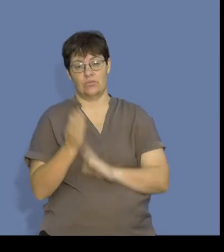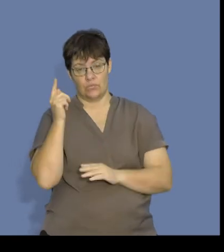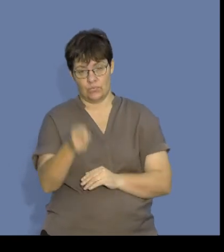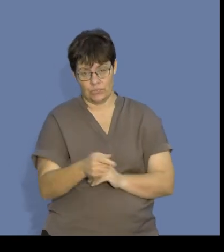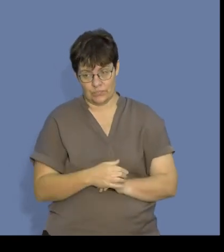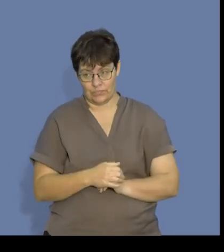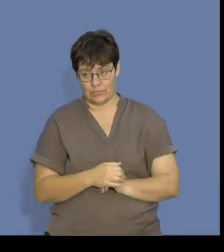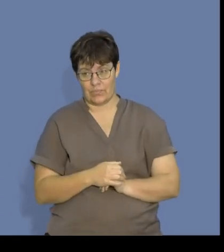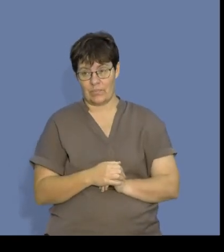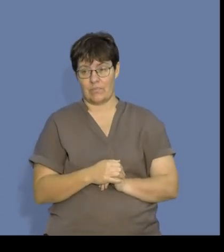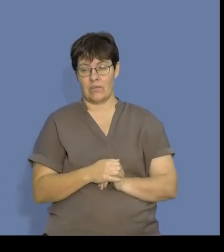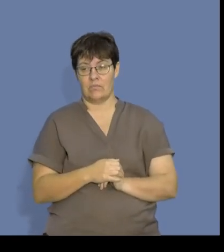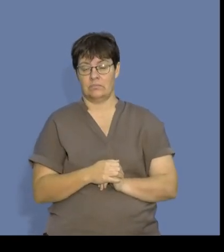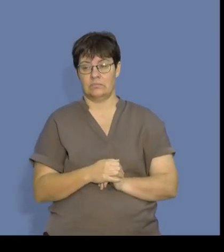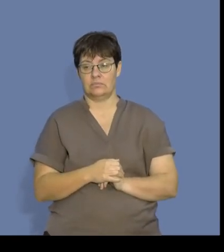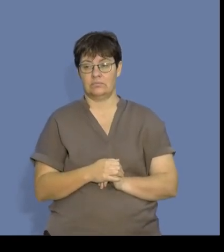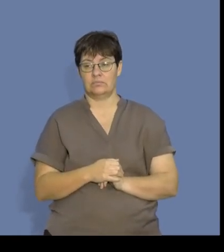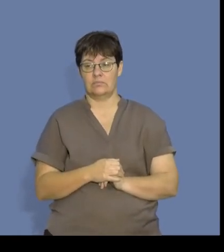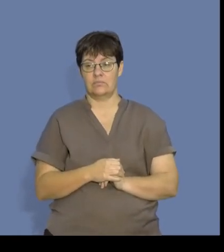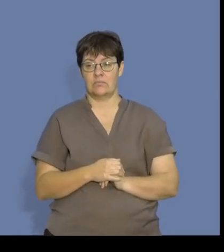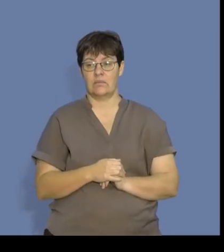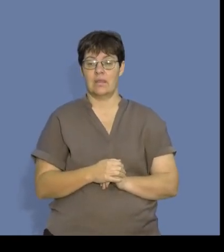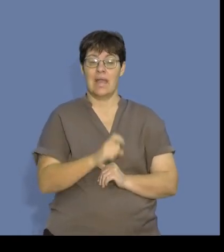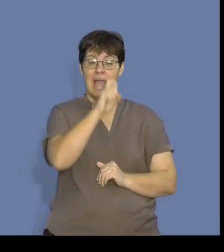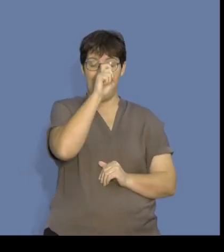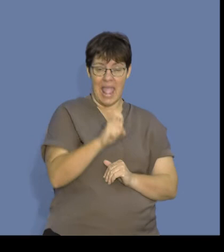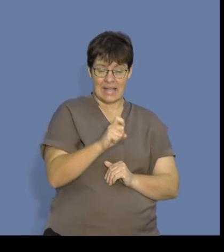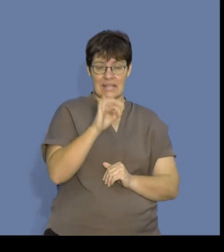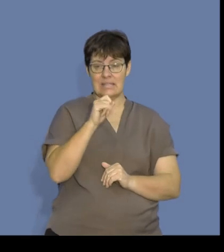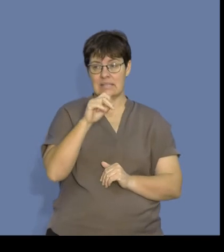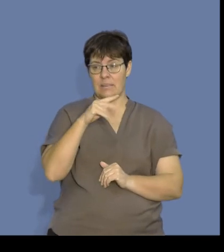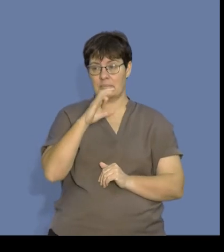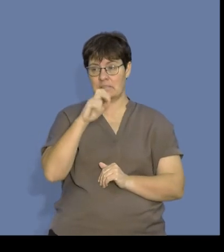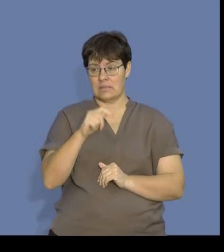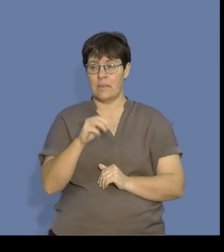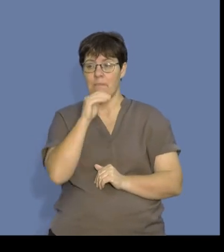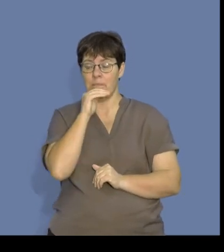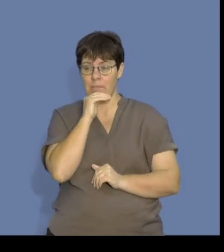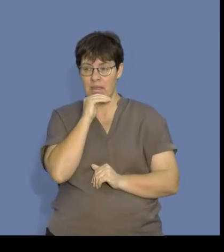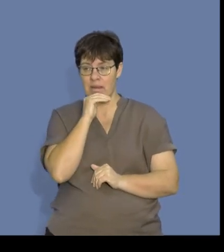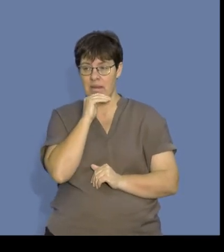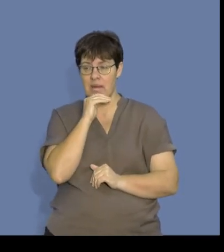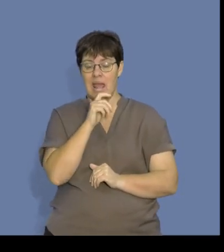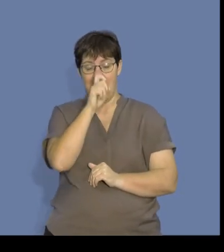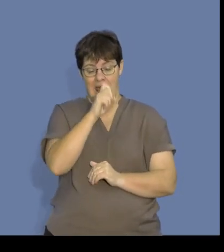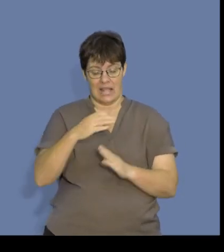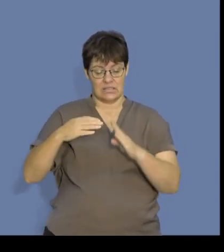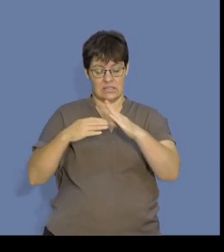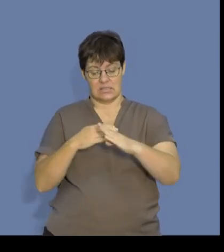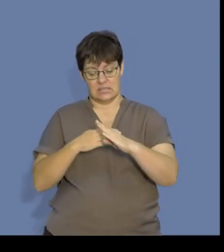that c there. And then we have the x-intercept. This is where it crosses